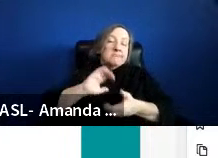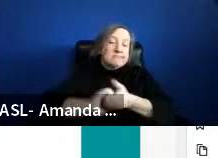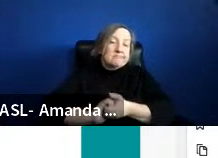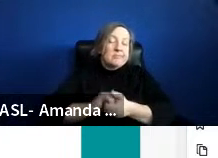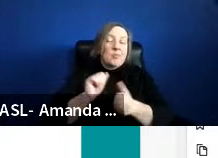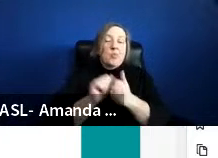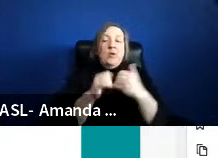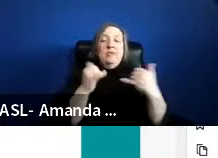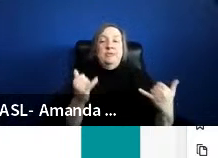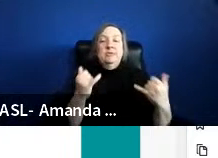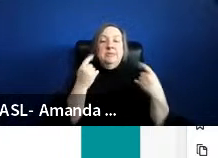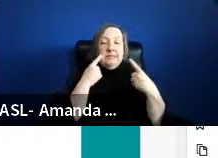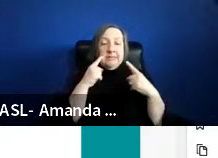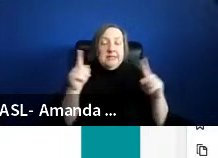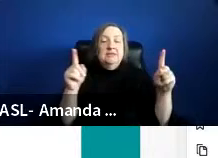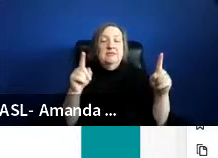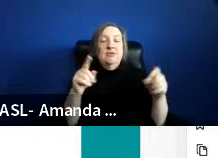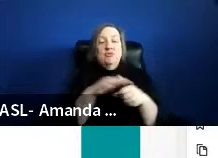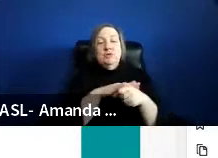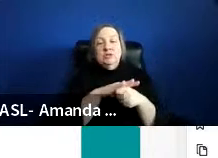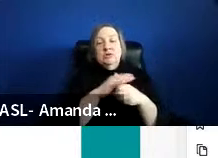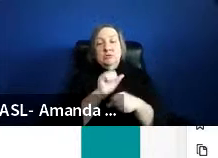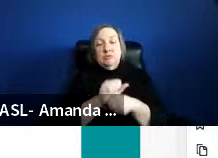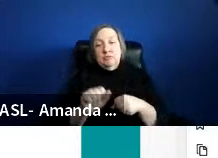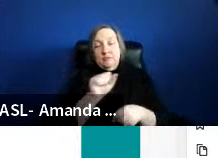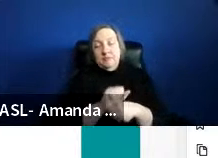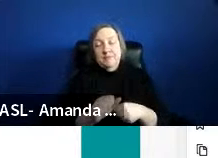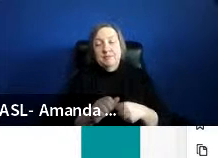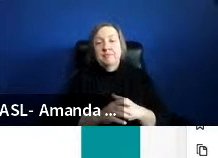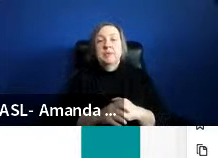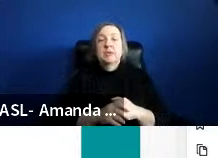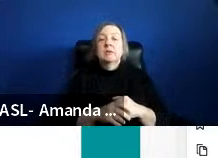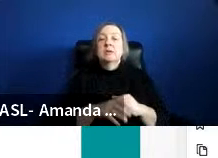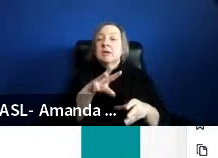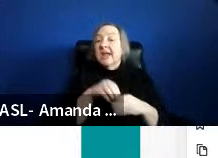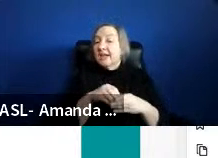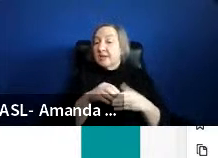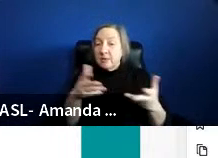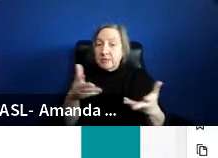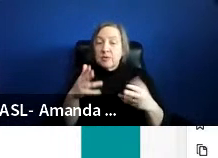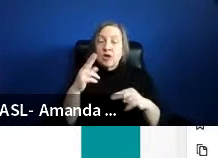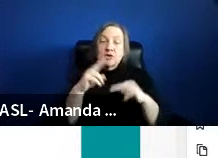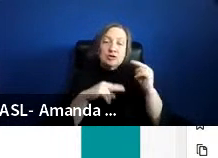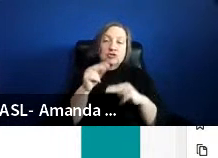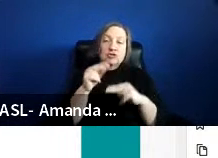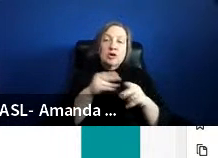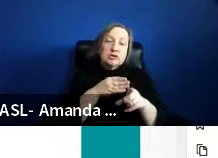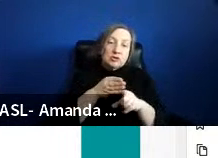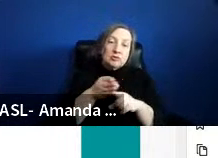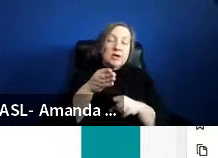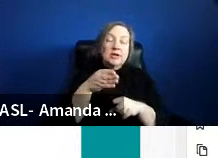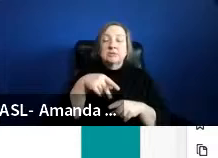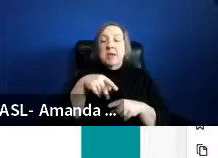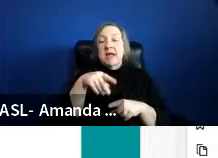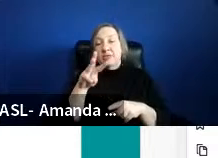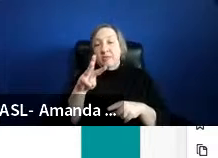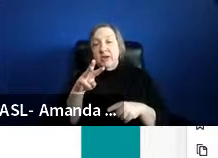with existing successful regional efforts. This can include the Construction Career Pathways Framework,